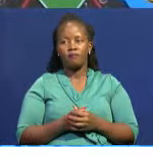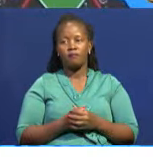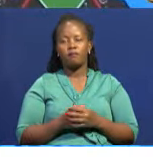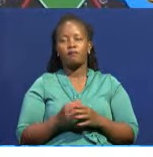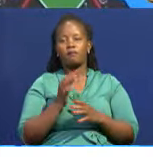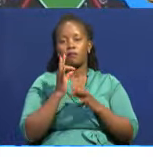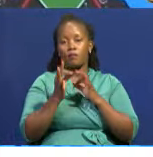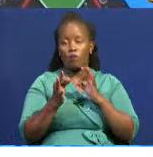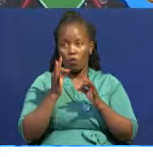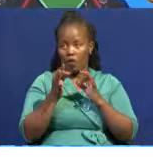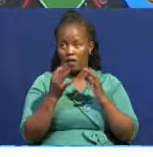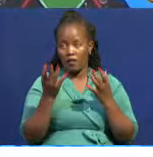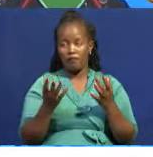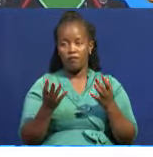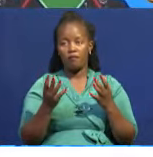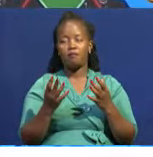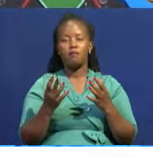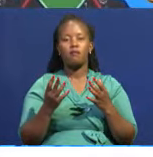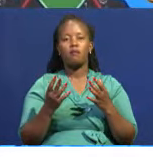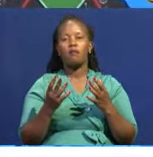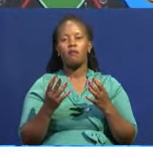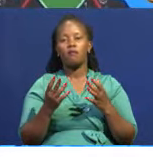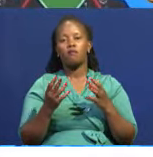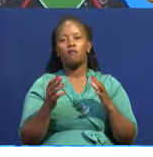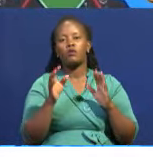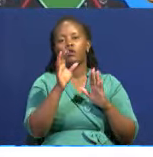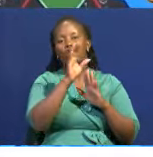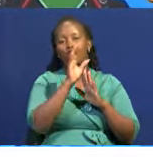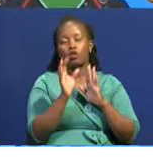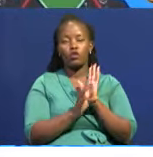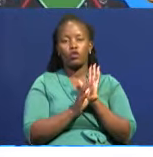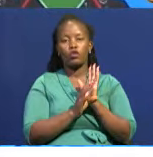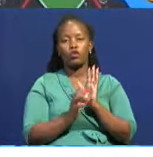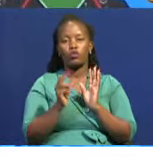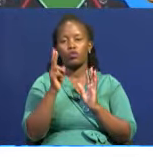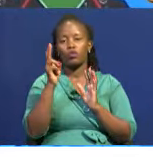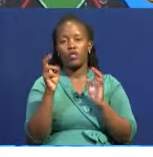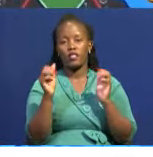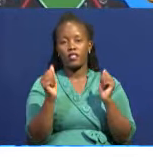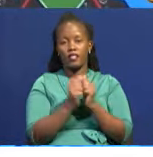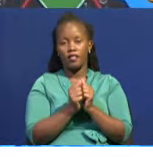If you look at the anchor around the Constitution of 2010,